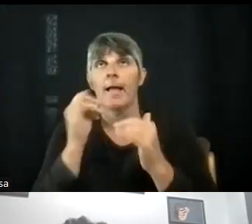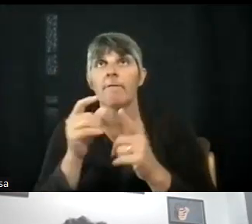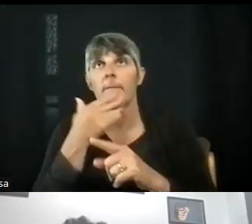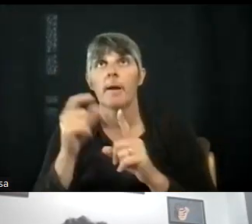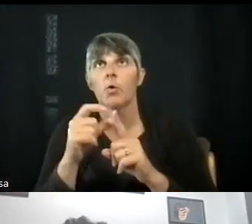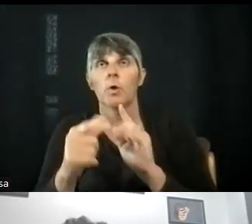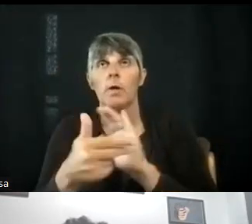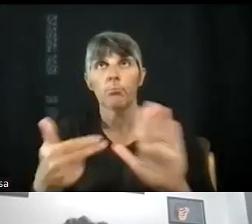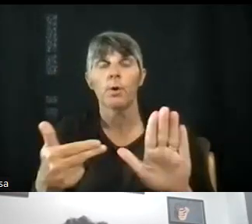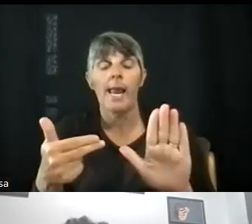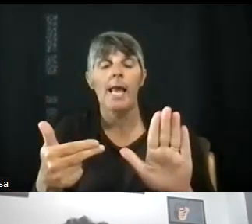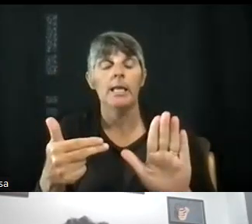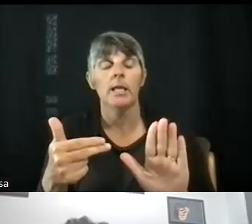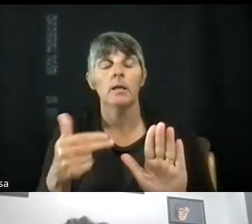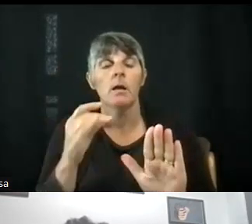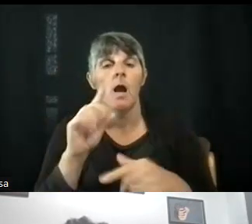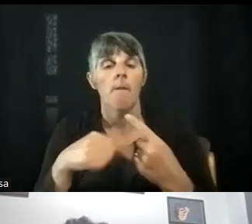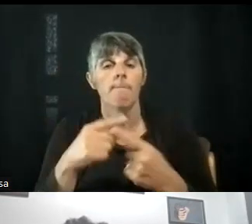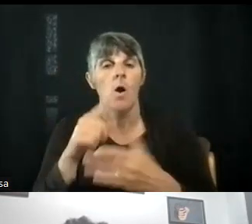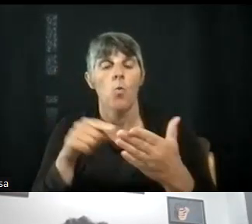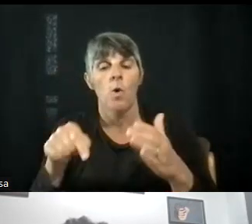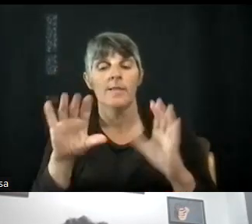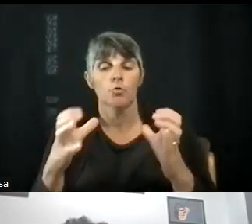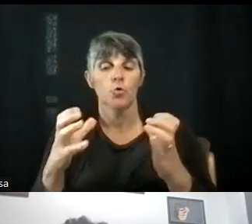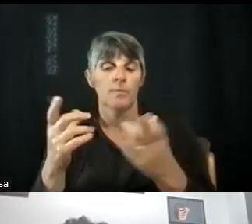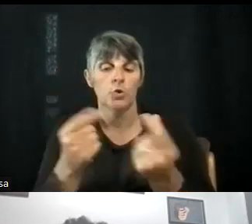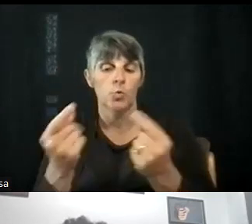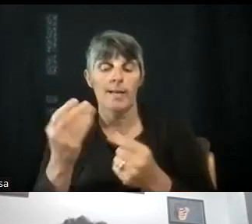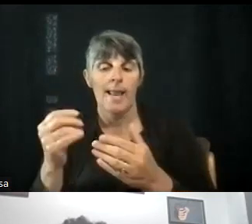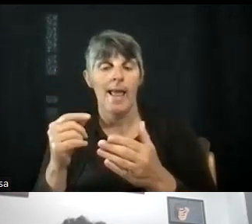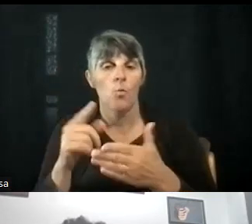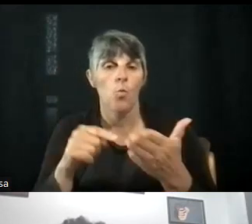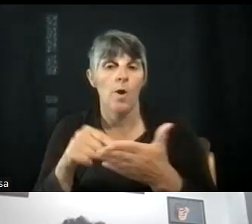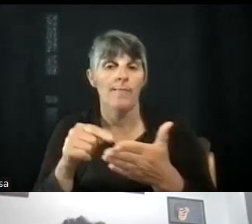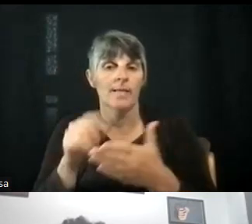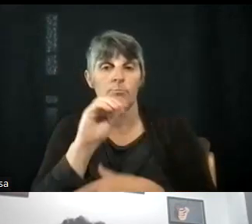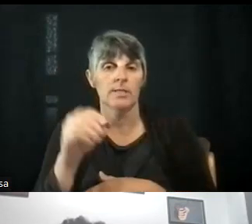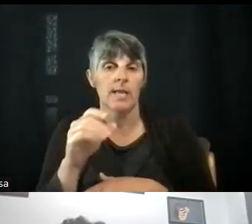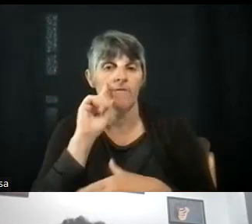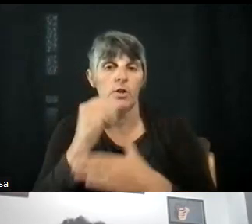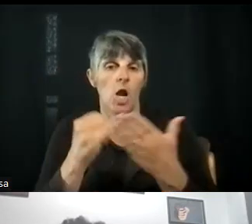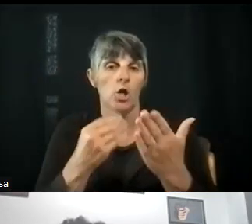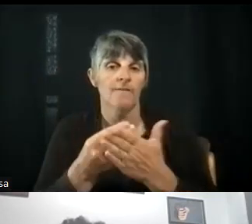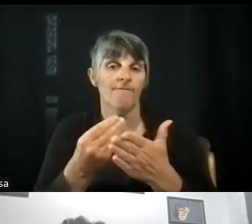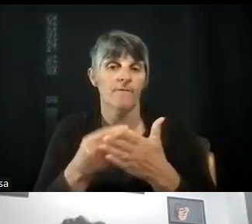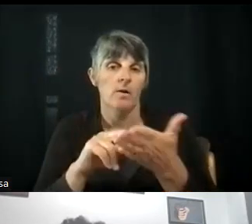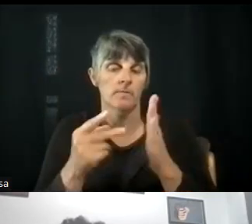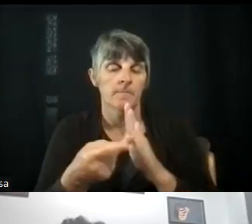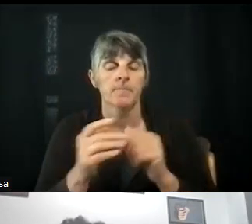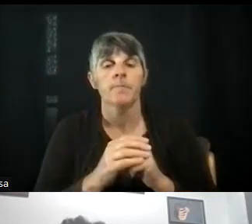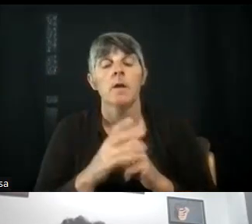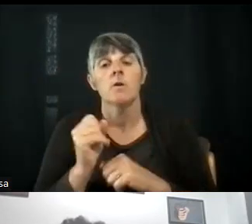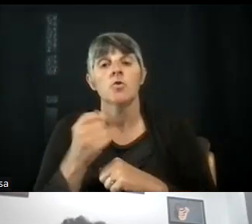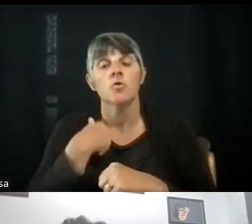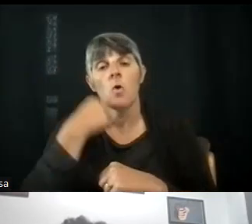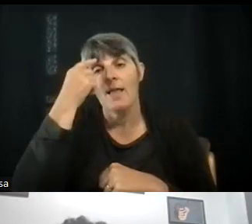branding about what this group is doing and what this percent for the arts fund is all about. And so I